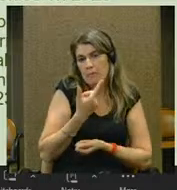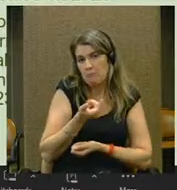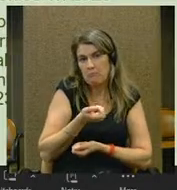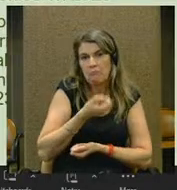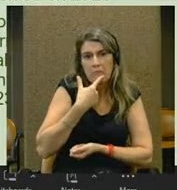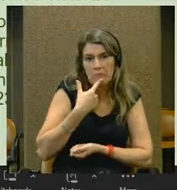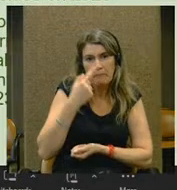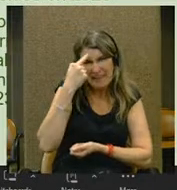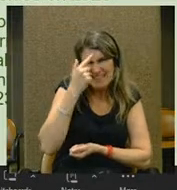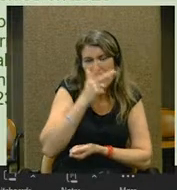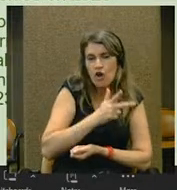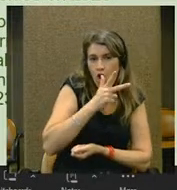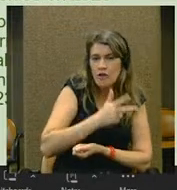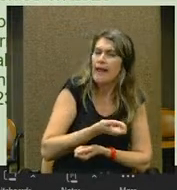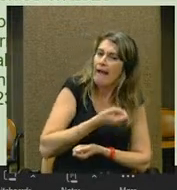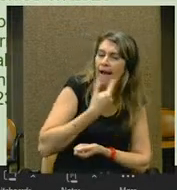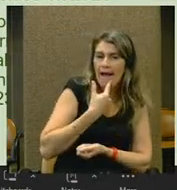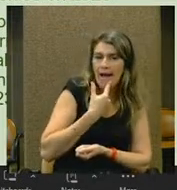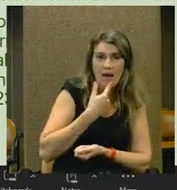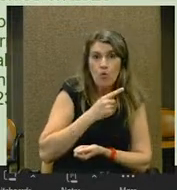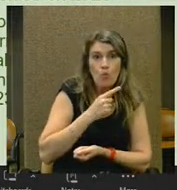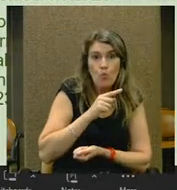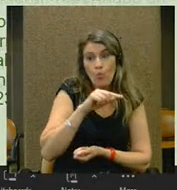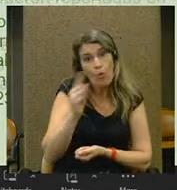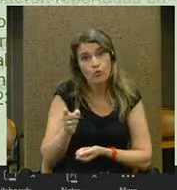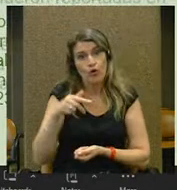harm and overdose. Next slide, please.